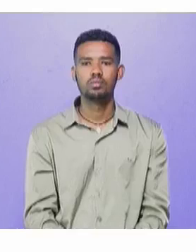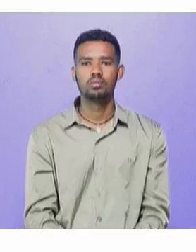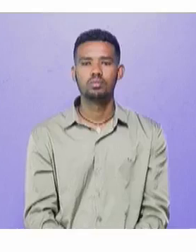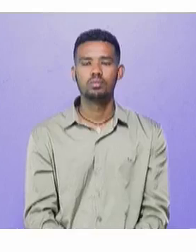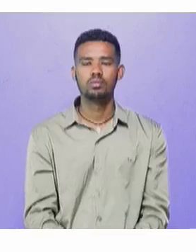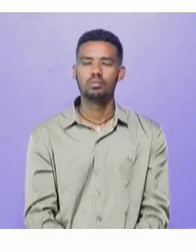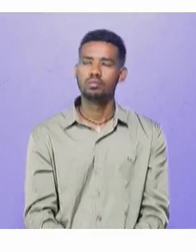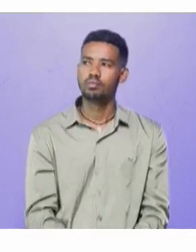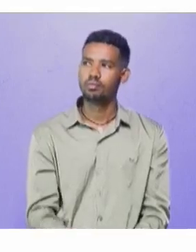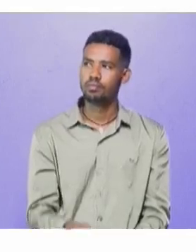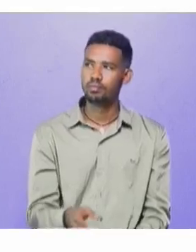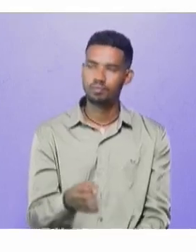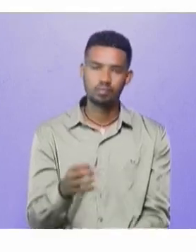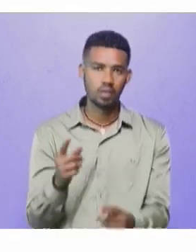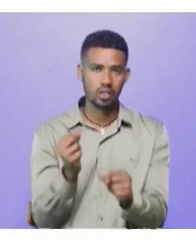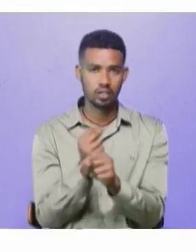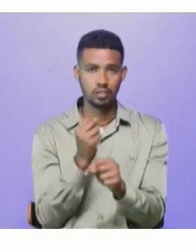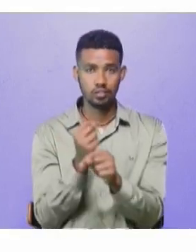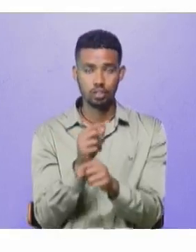Right.